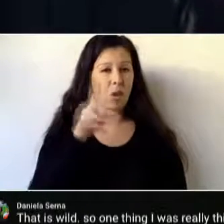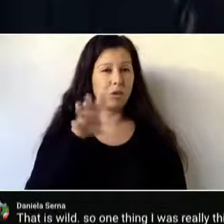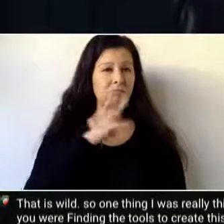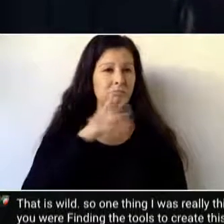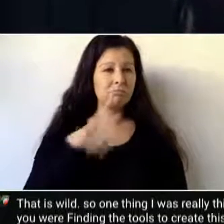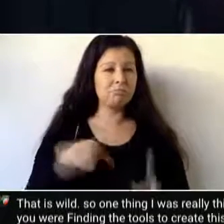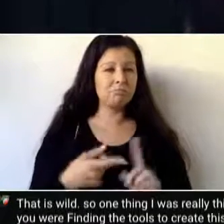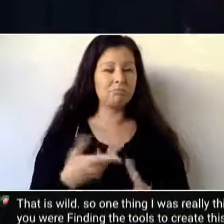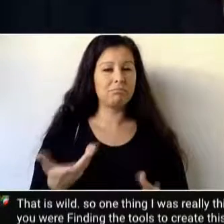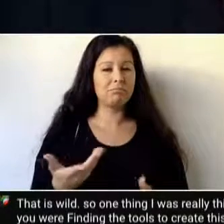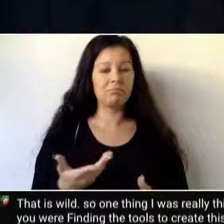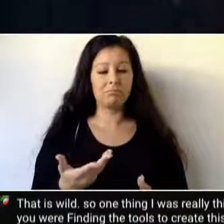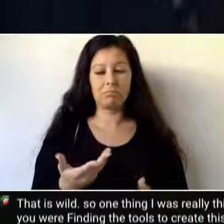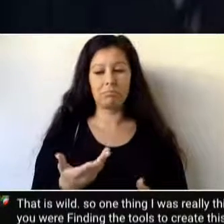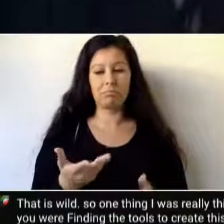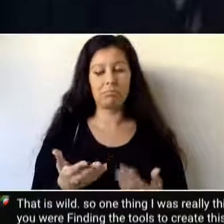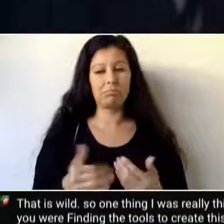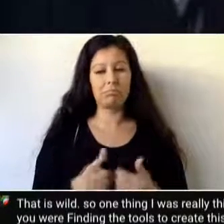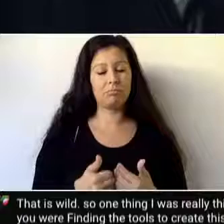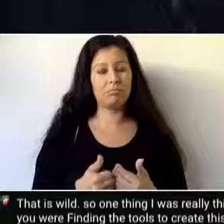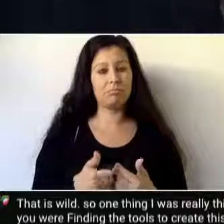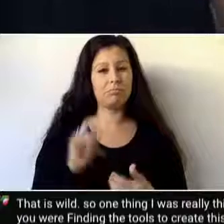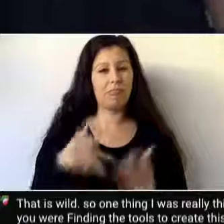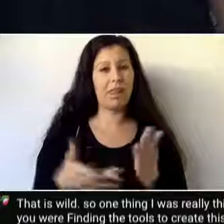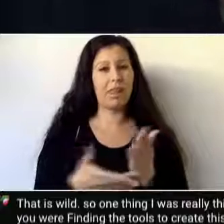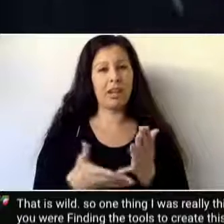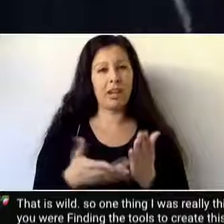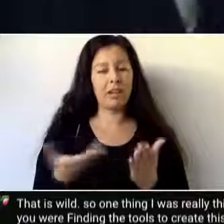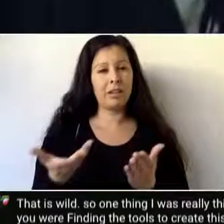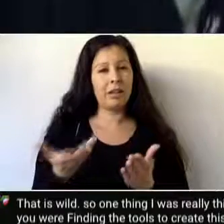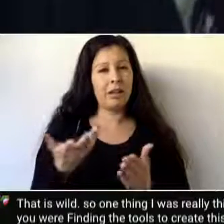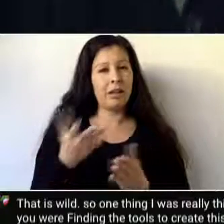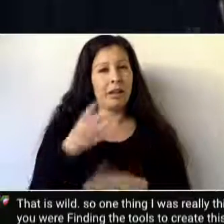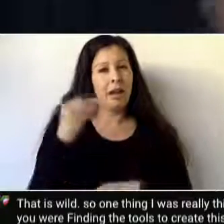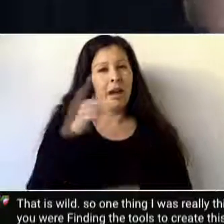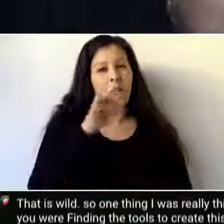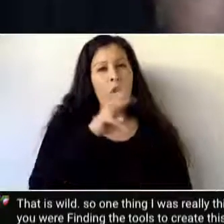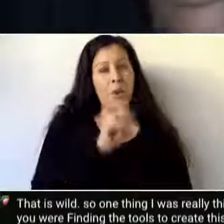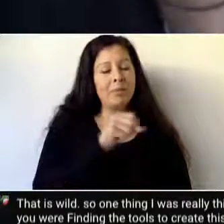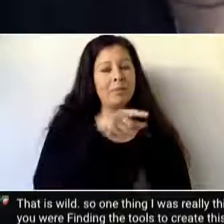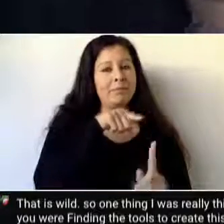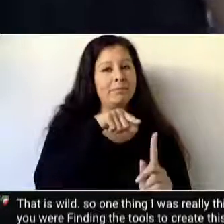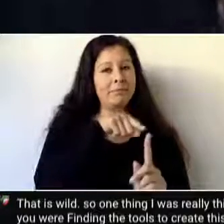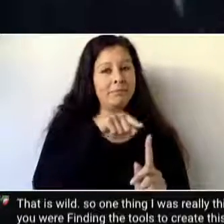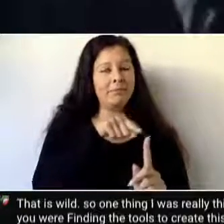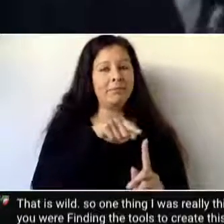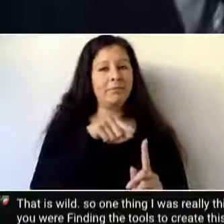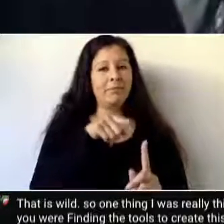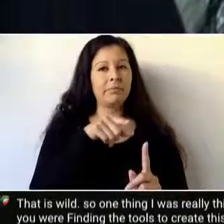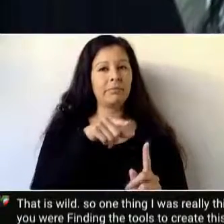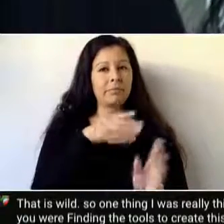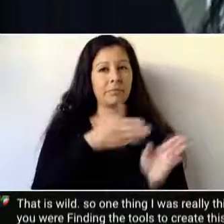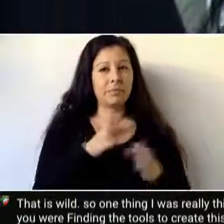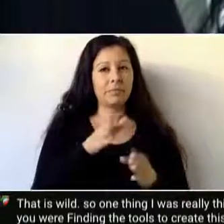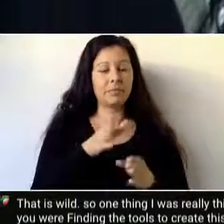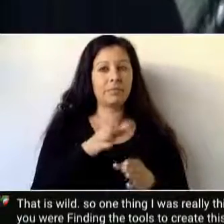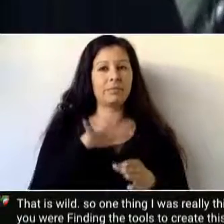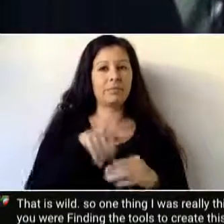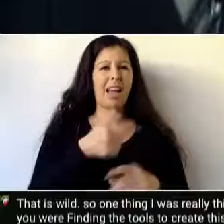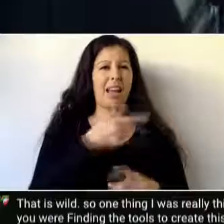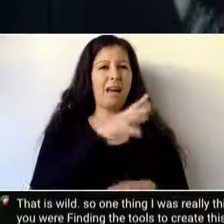about how sort of the technology informs the direction of the project, or how the